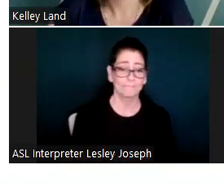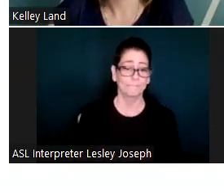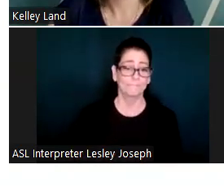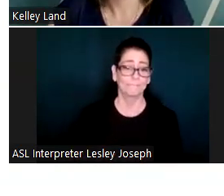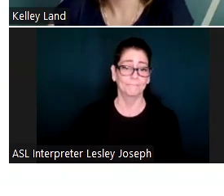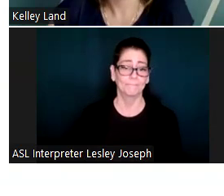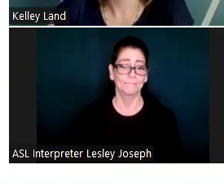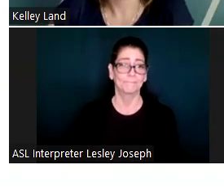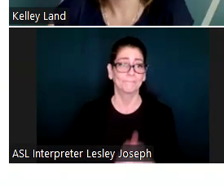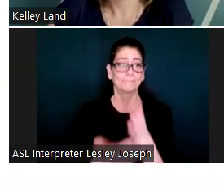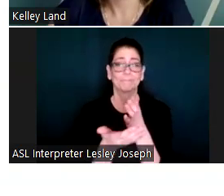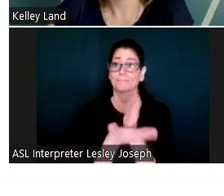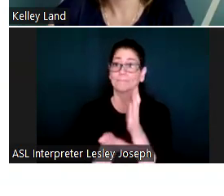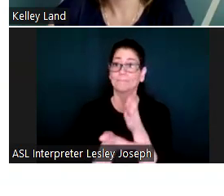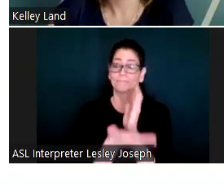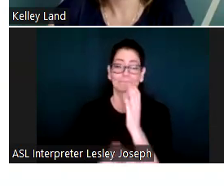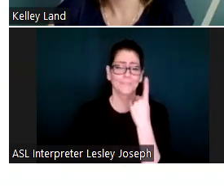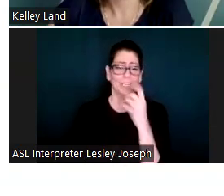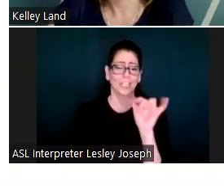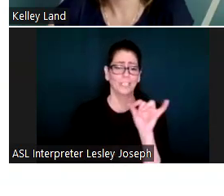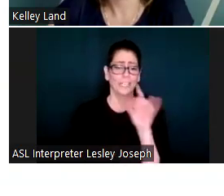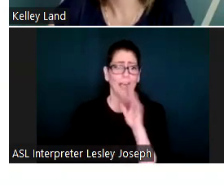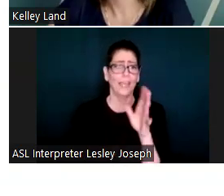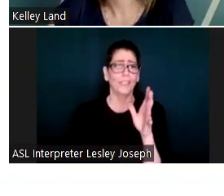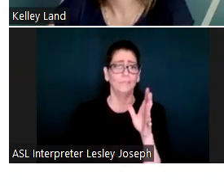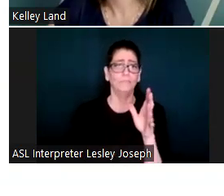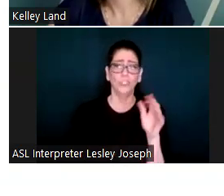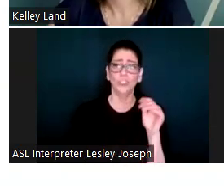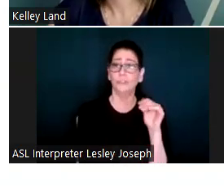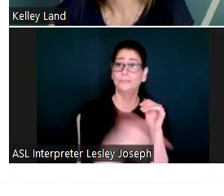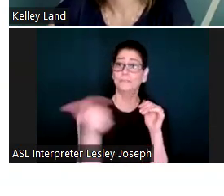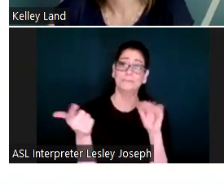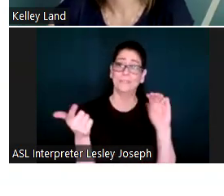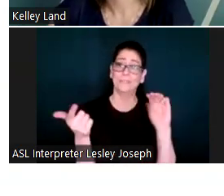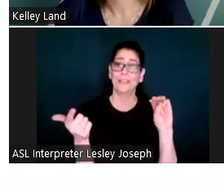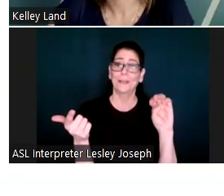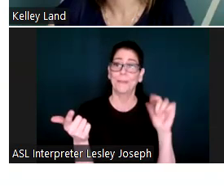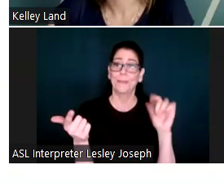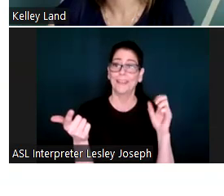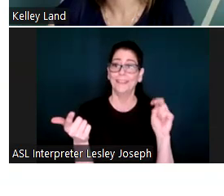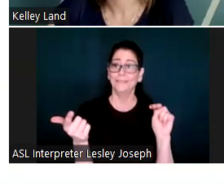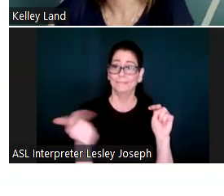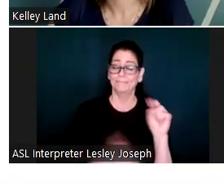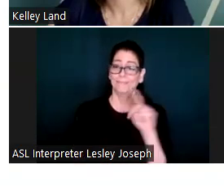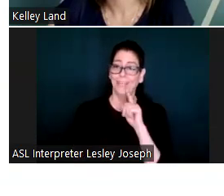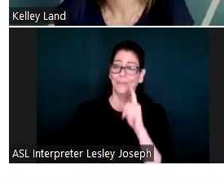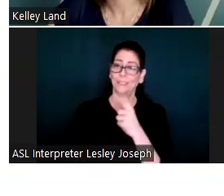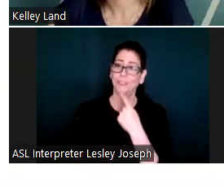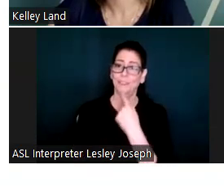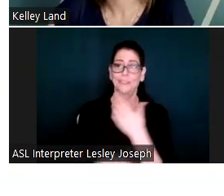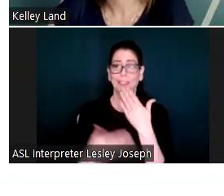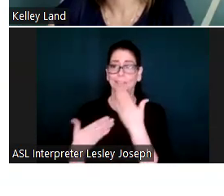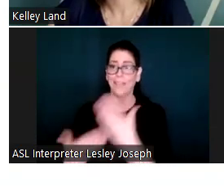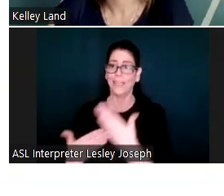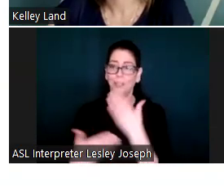All right, well, it looks like I can just turn this all back over to you, Megan, and just really express my thanks to